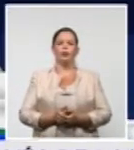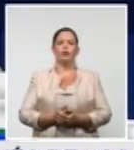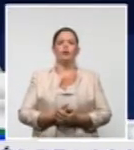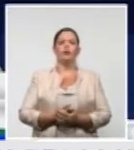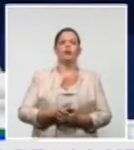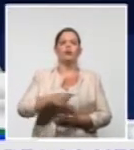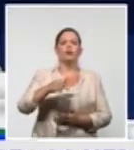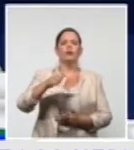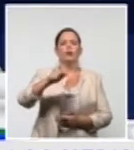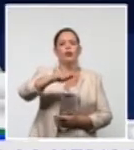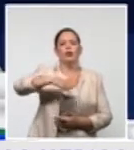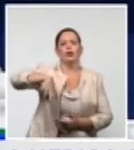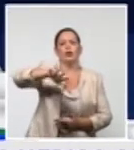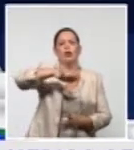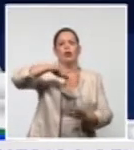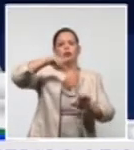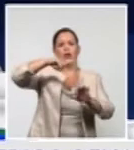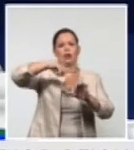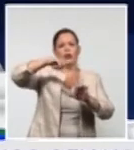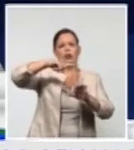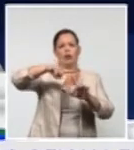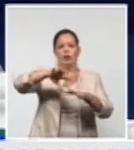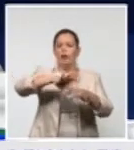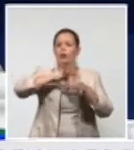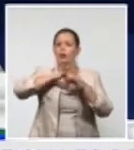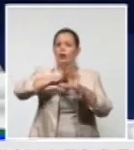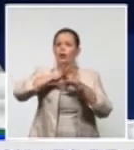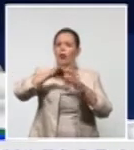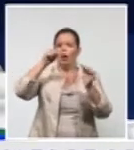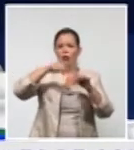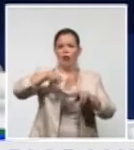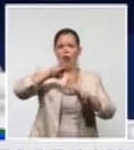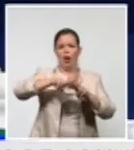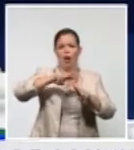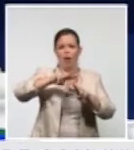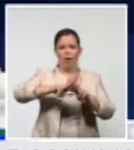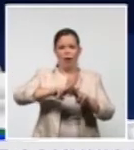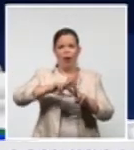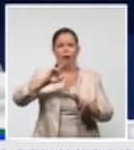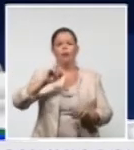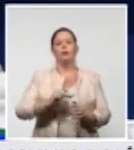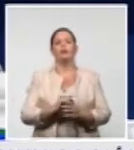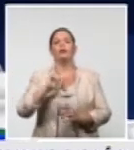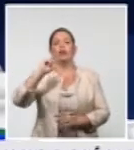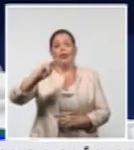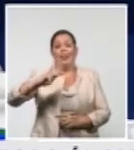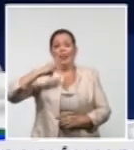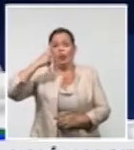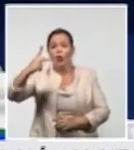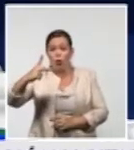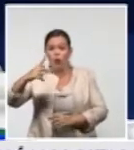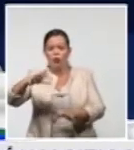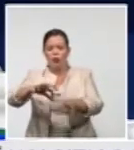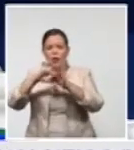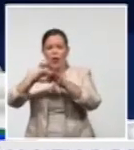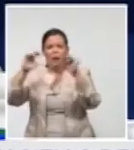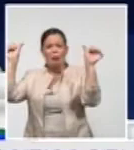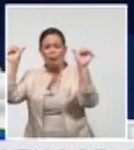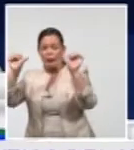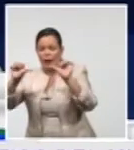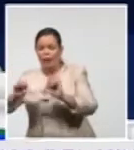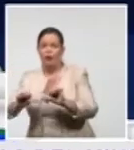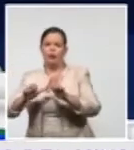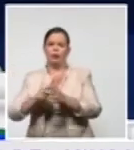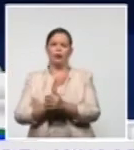5 people were reported as critical yesterday, while 2 are reported as